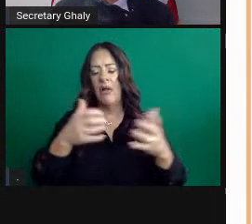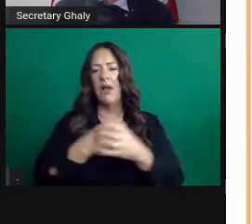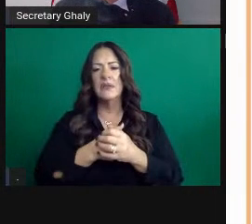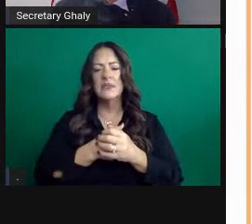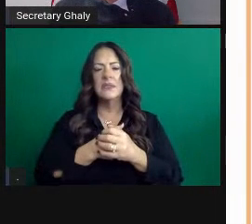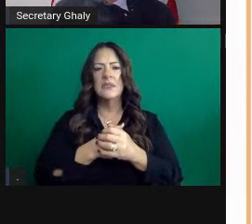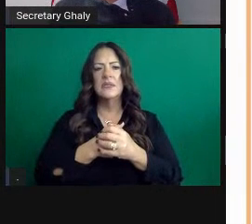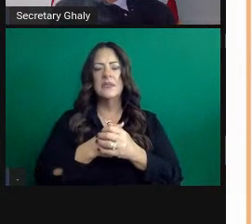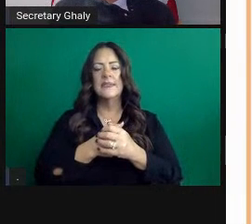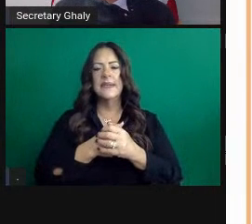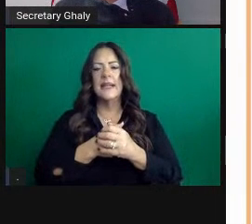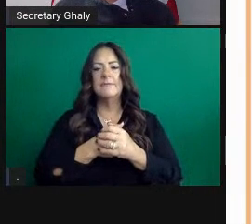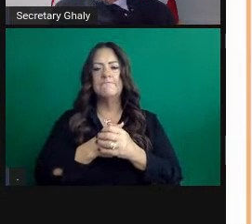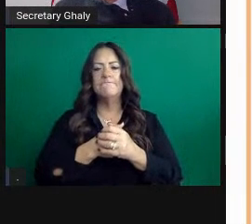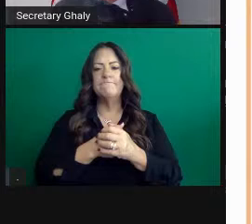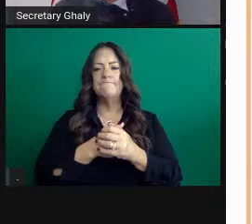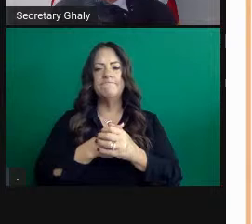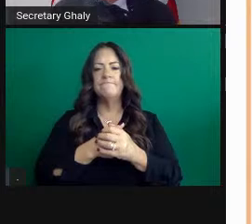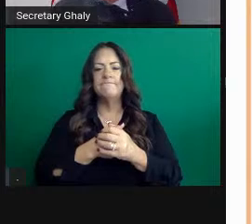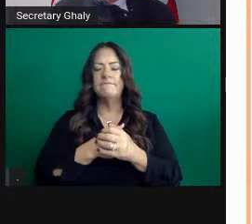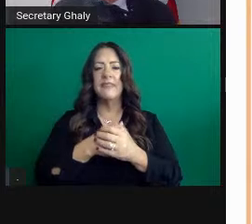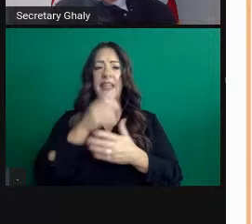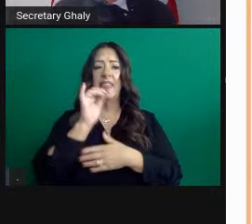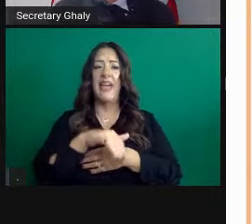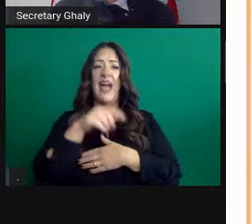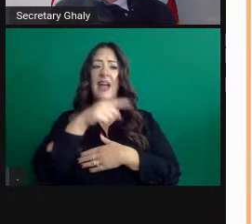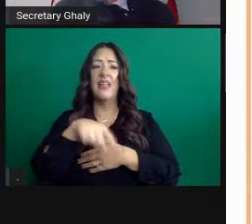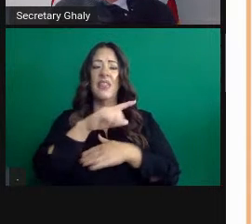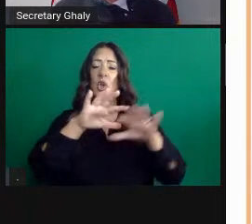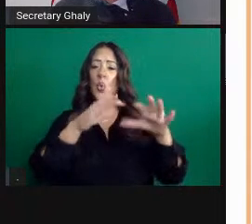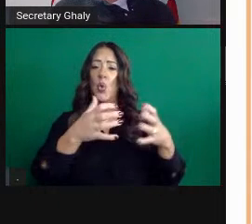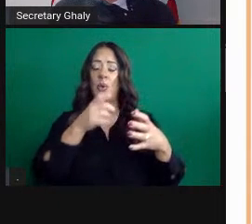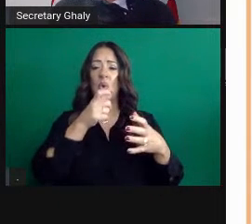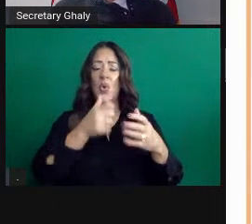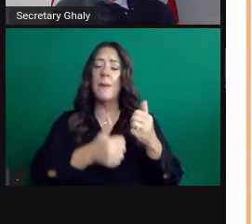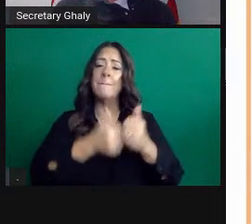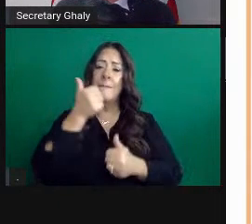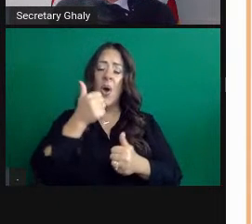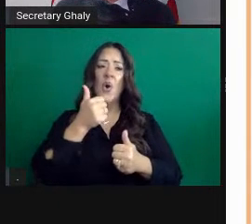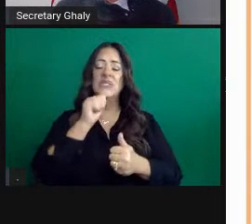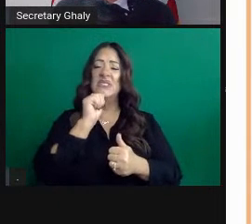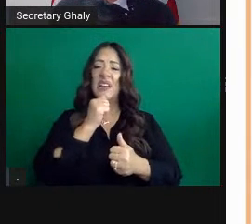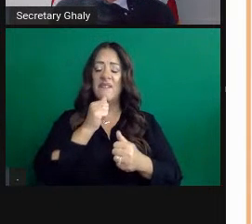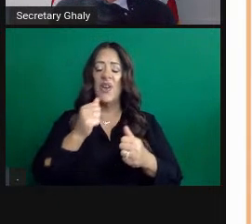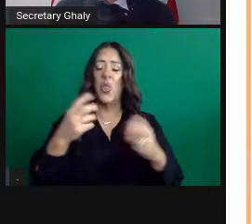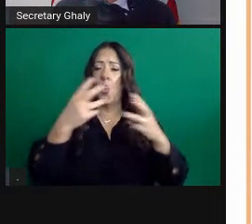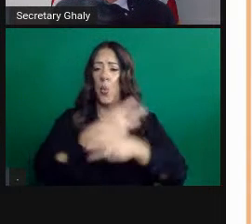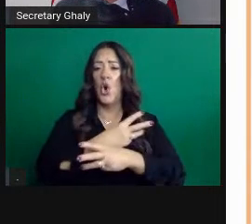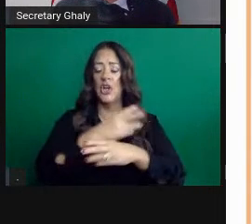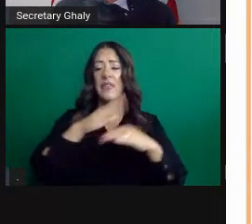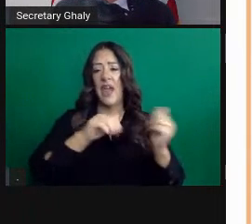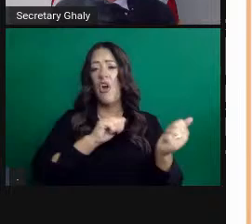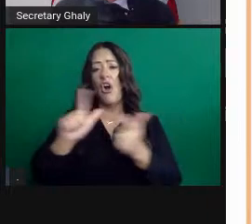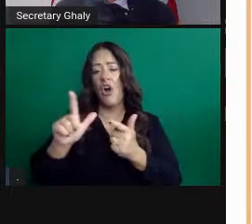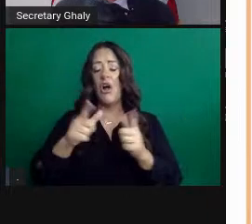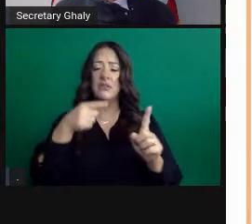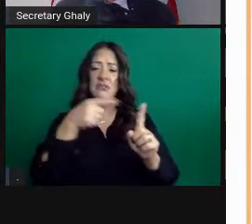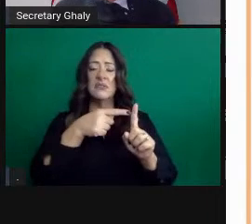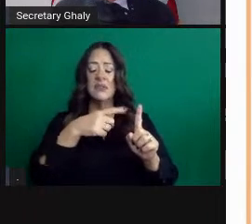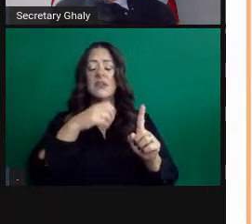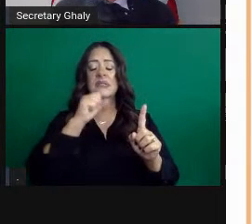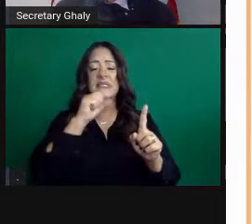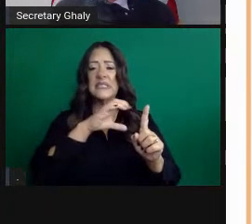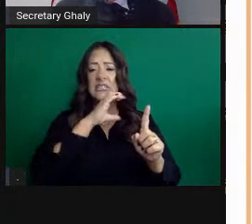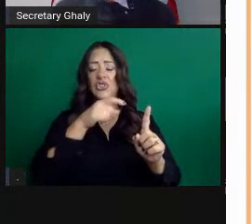have been the group that has shouldered the burden almost the greatest in California. Not